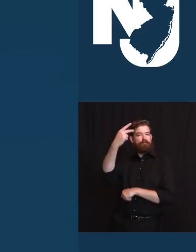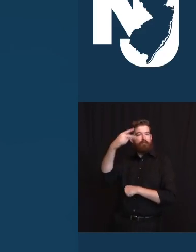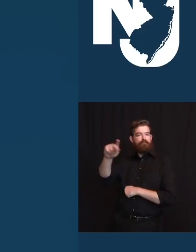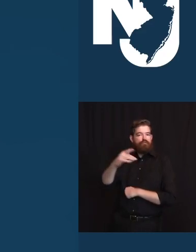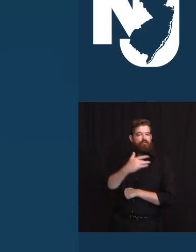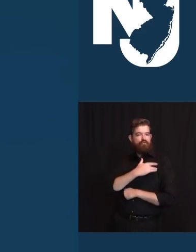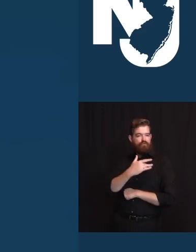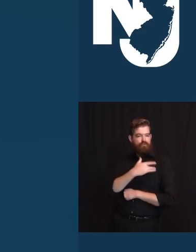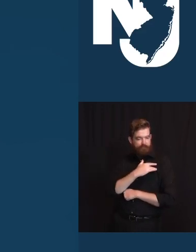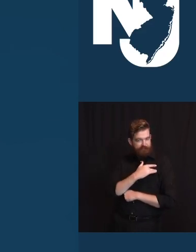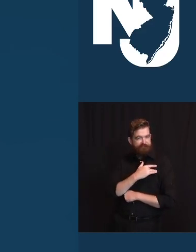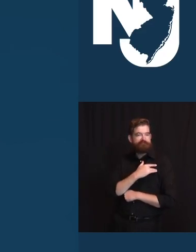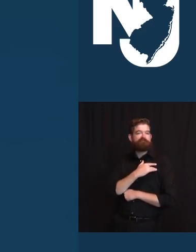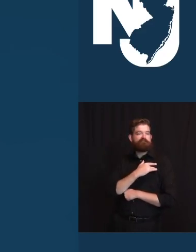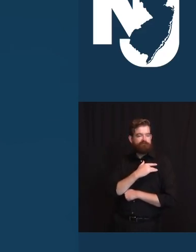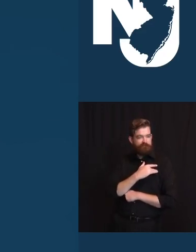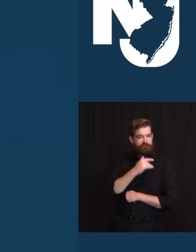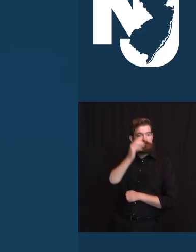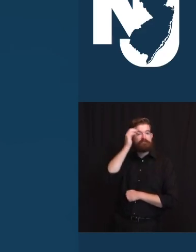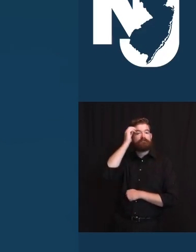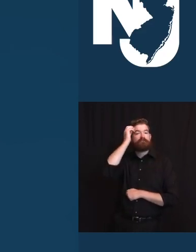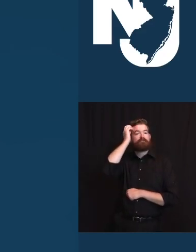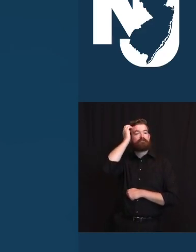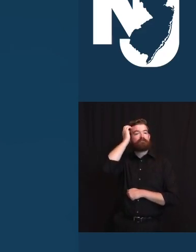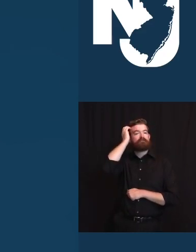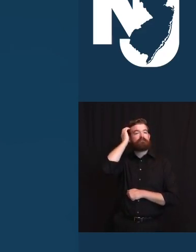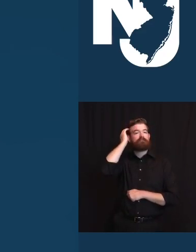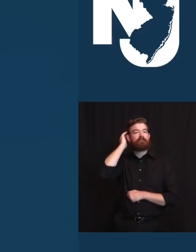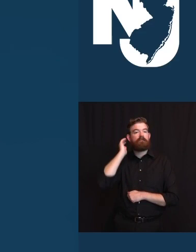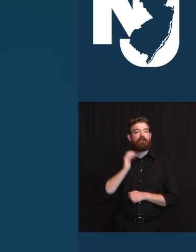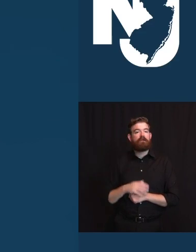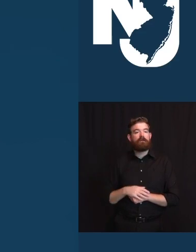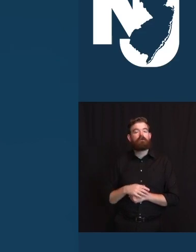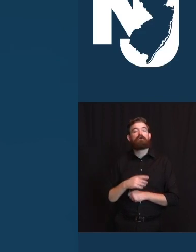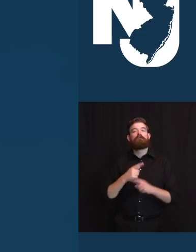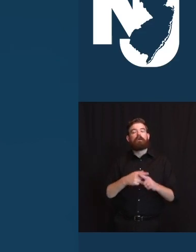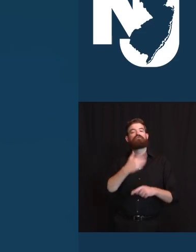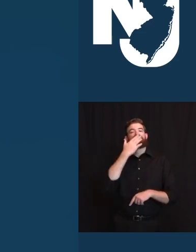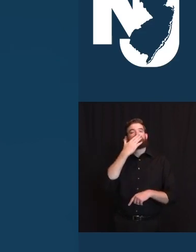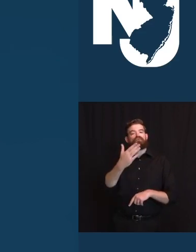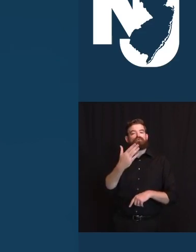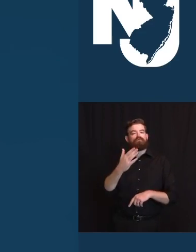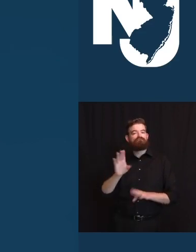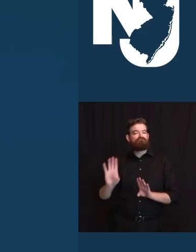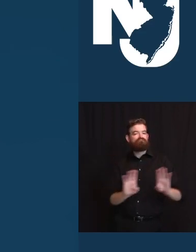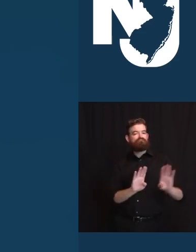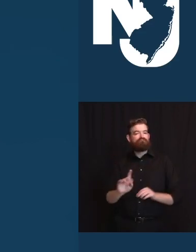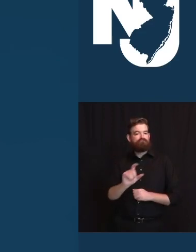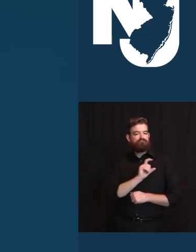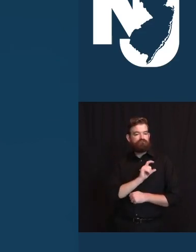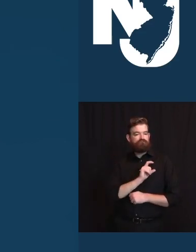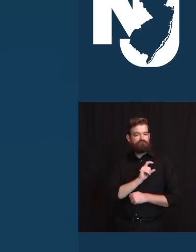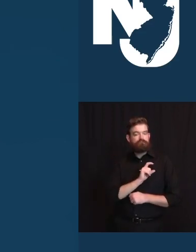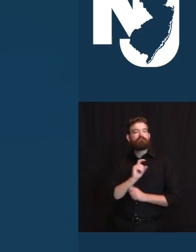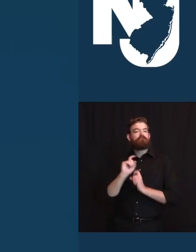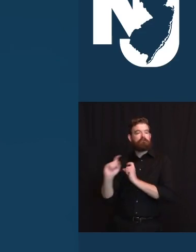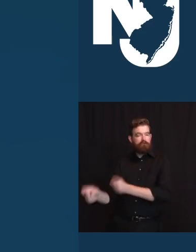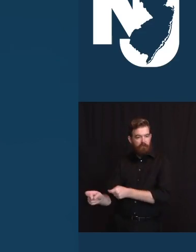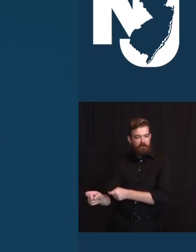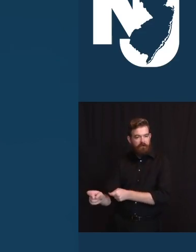was awarded as well the Good Conduct Medal, the Combat Infantry Badge, and the National Defense Medal. What